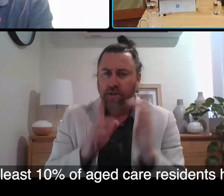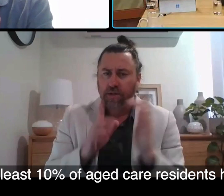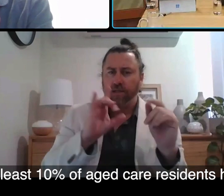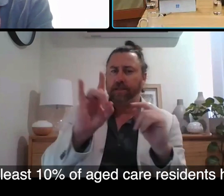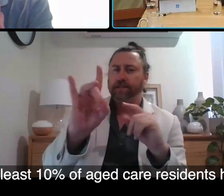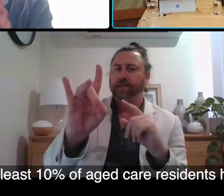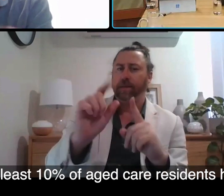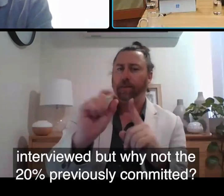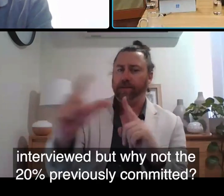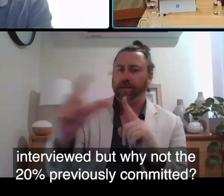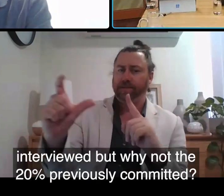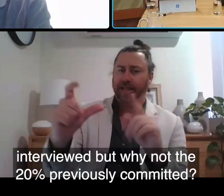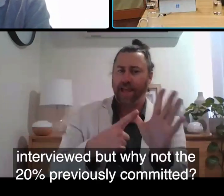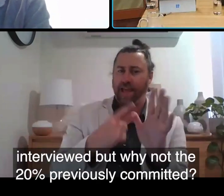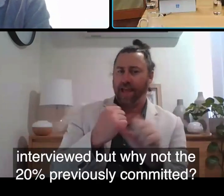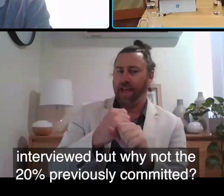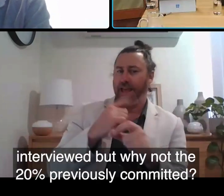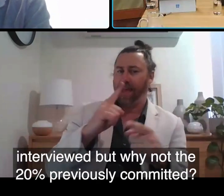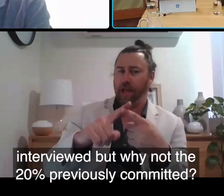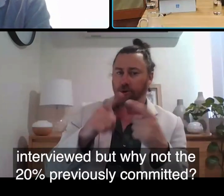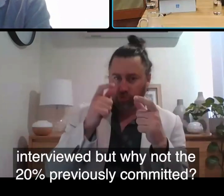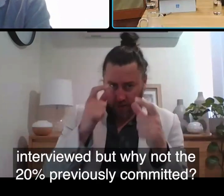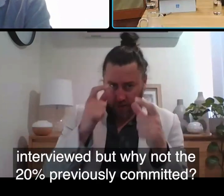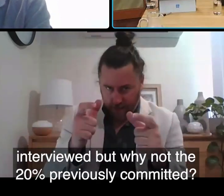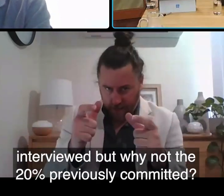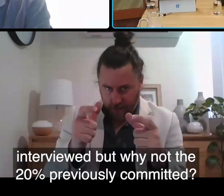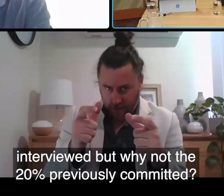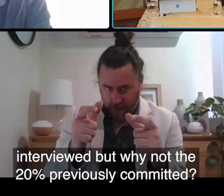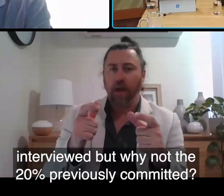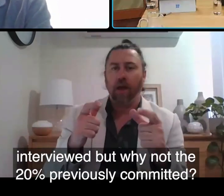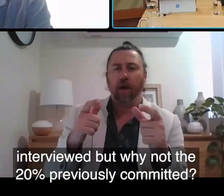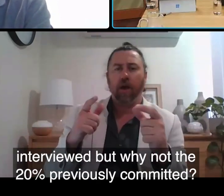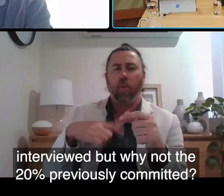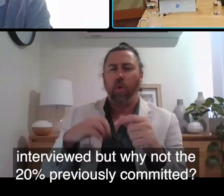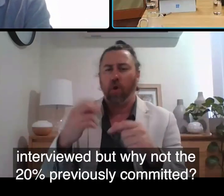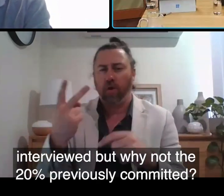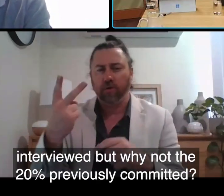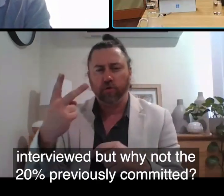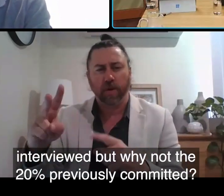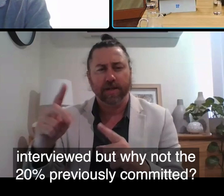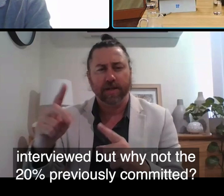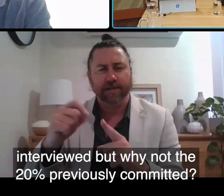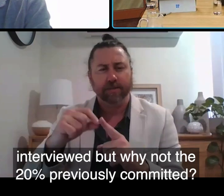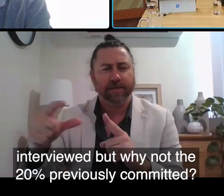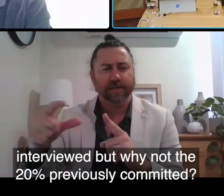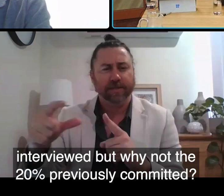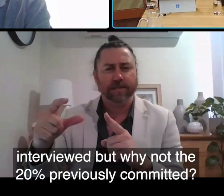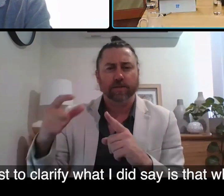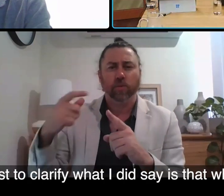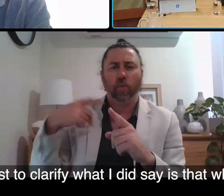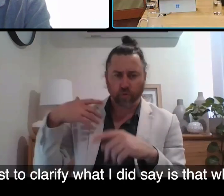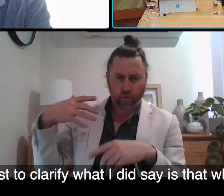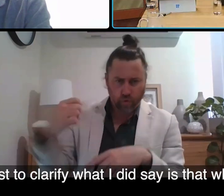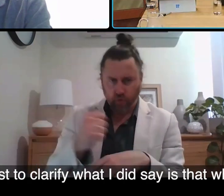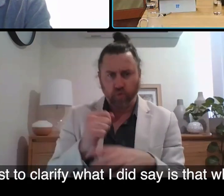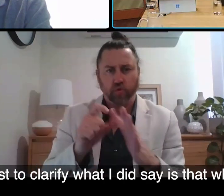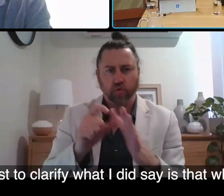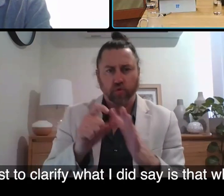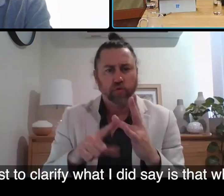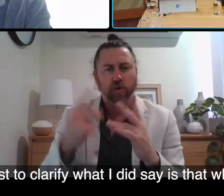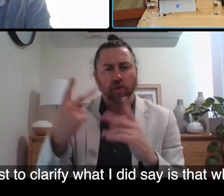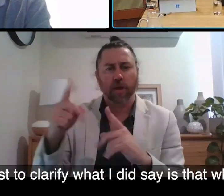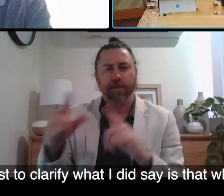aged care residents have been interviewed, but why not the 20% previously committed? So just